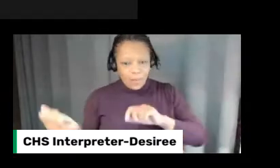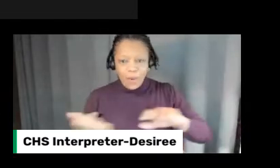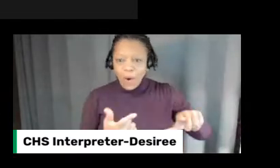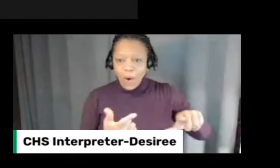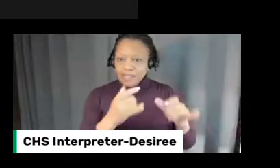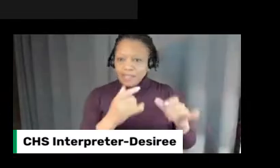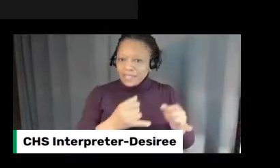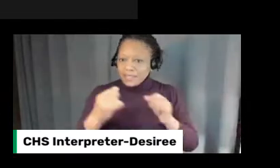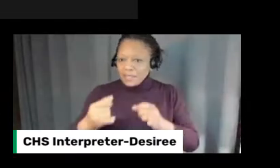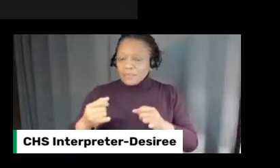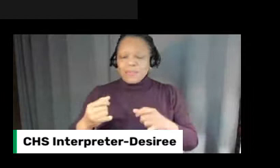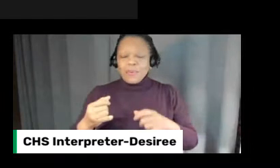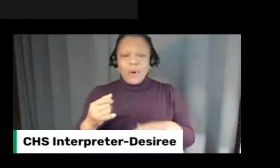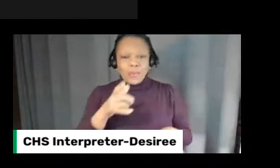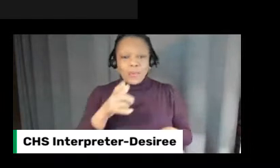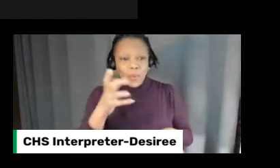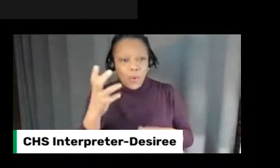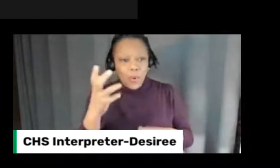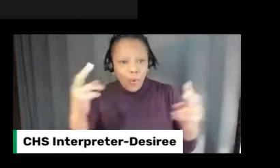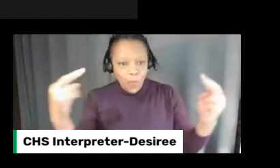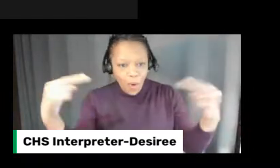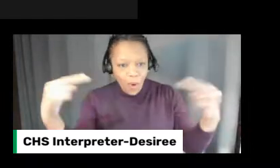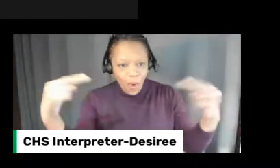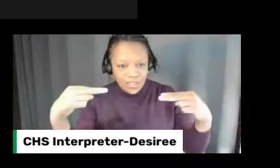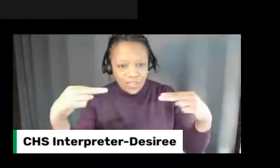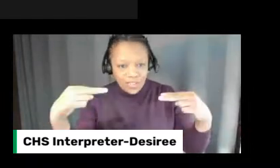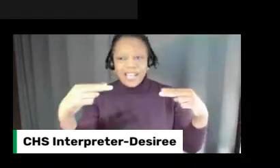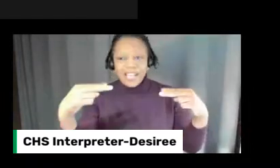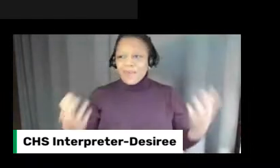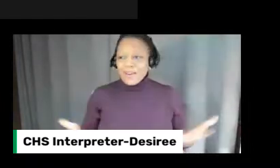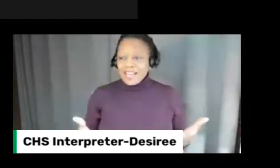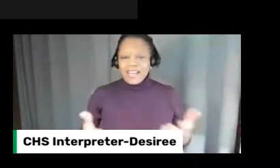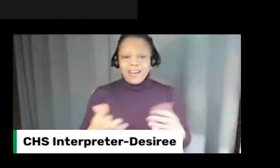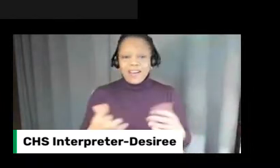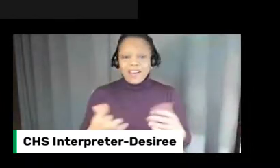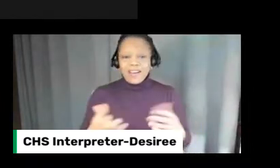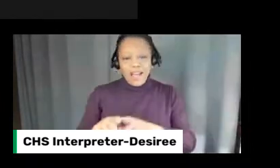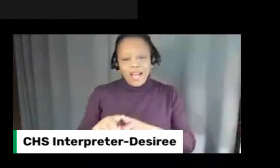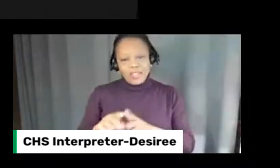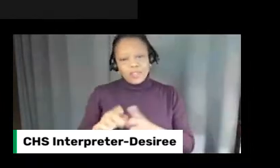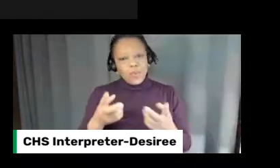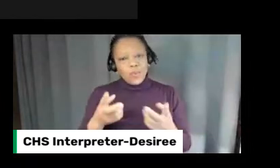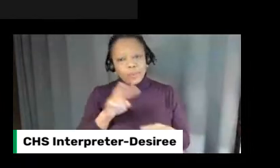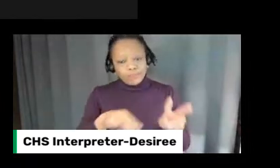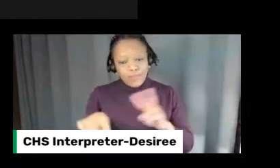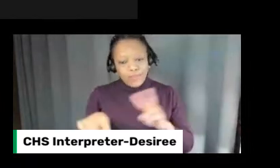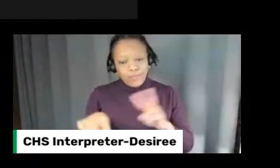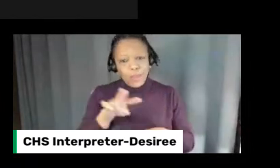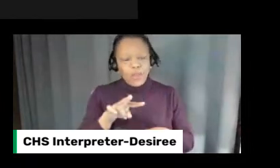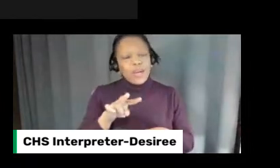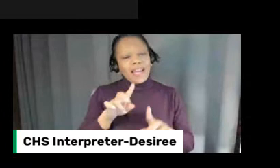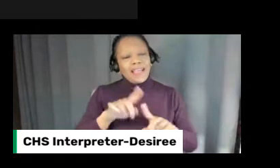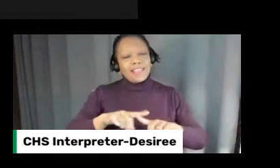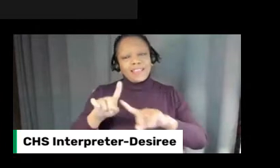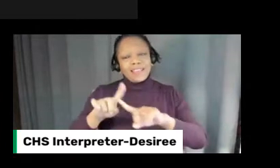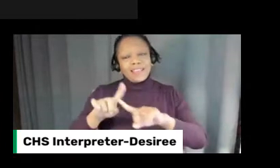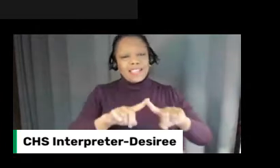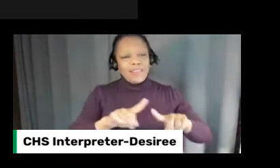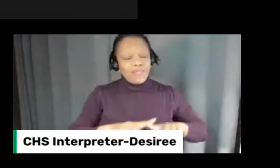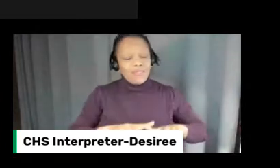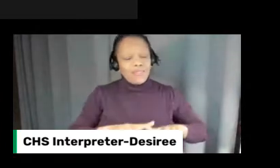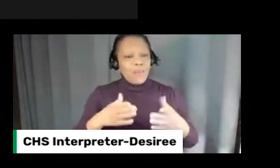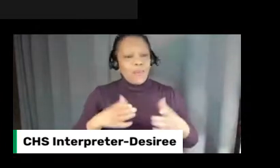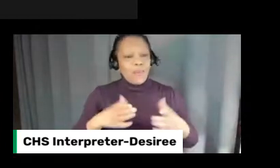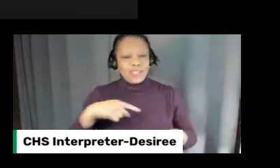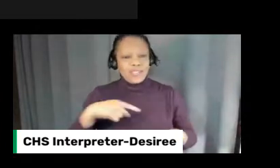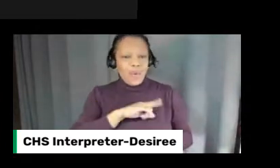us, that are watching this, as we look into the different ways that we're investing in food resiliency across Cook